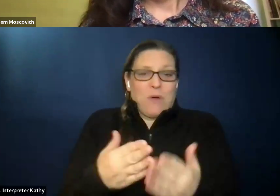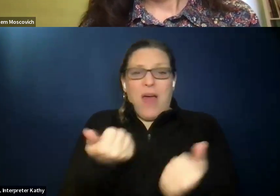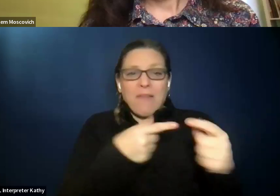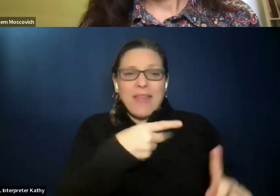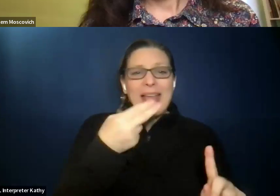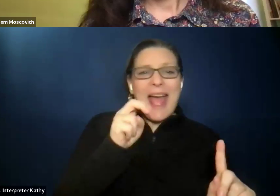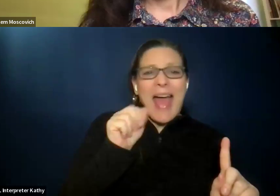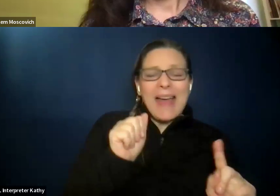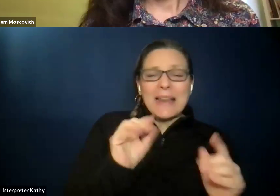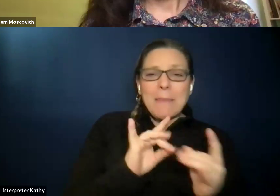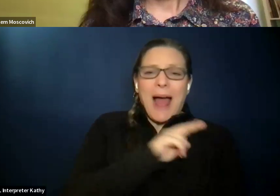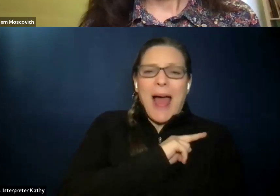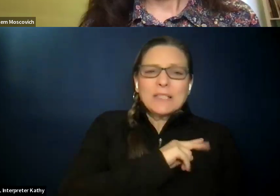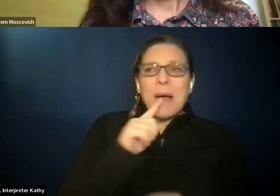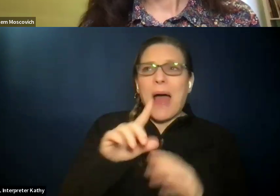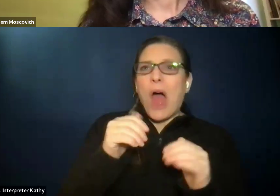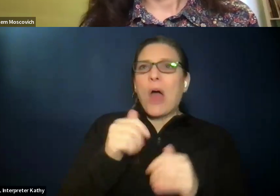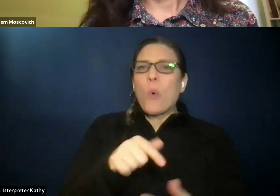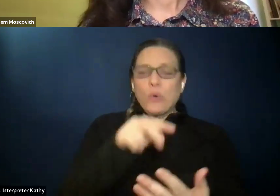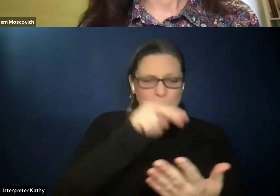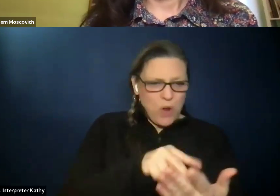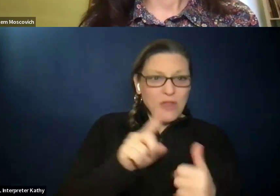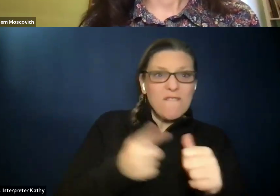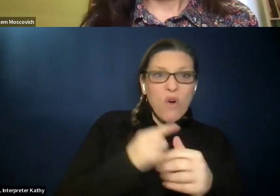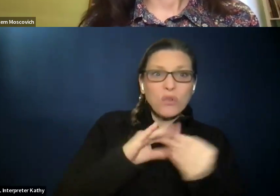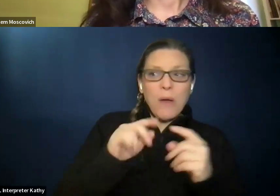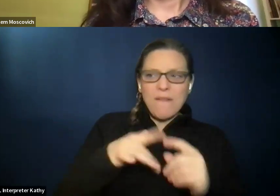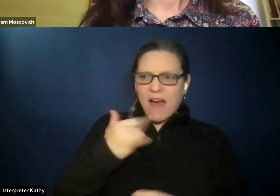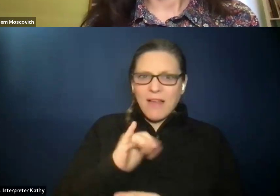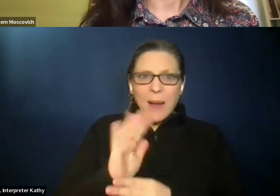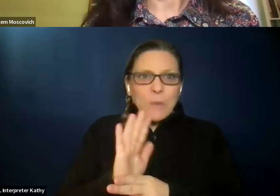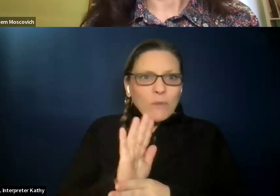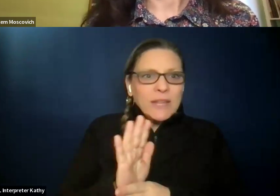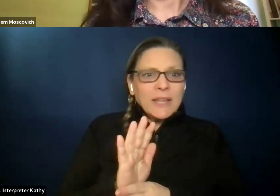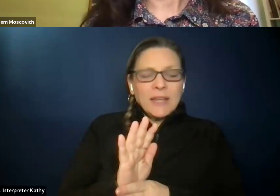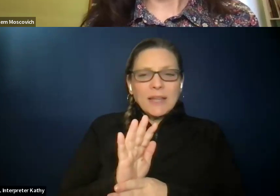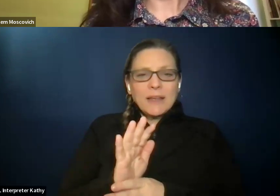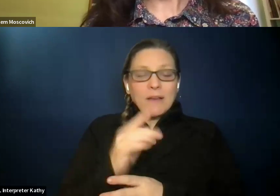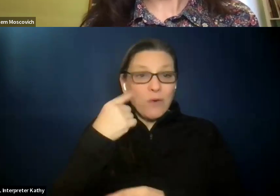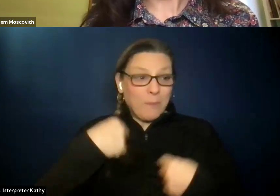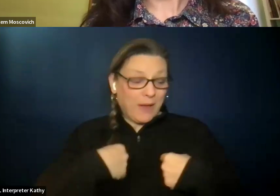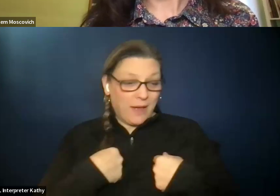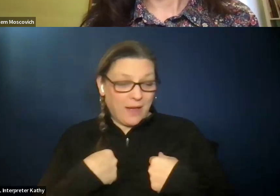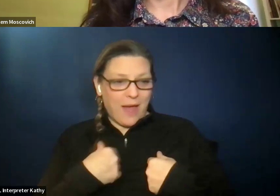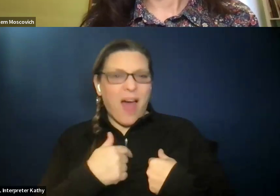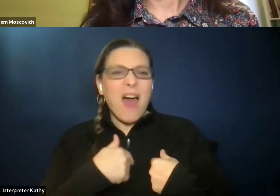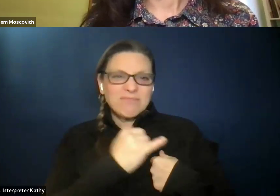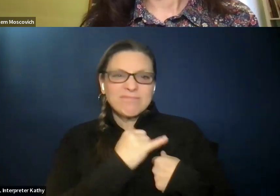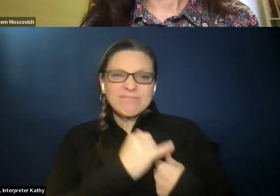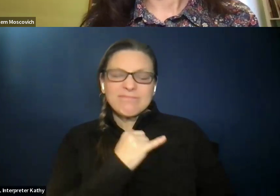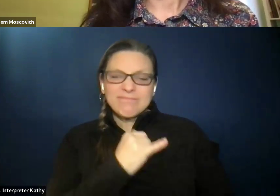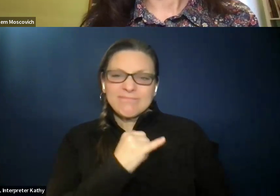about how everything felt like a movie, like in the girls' story, I really related to.